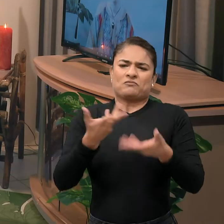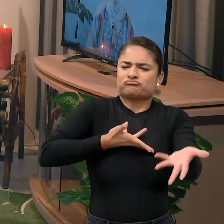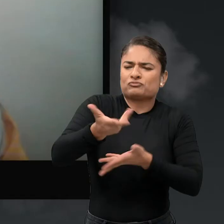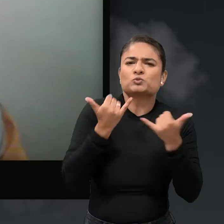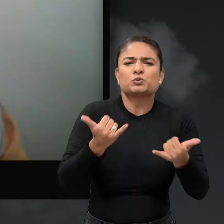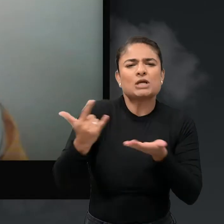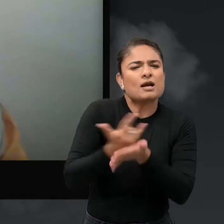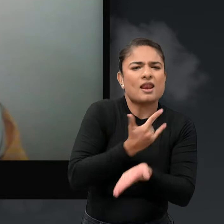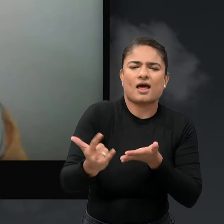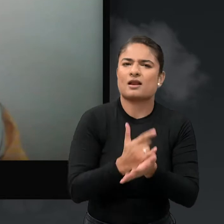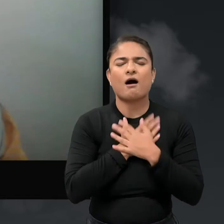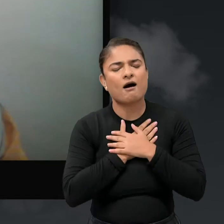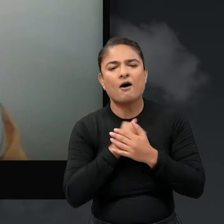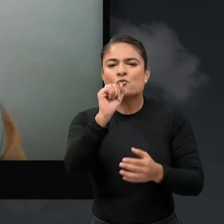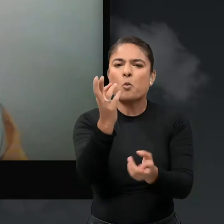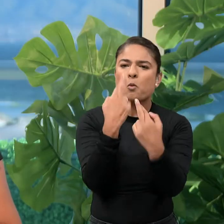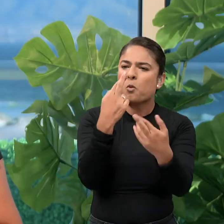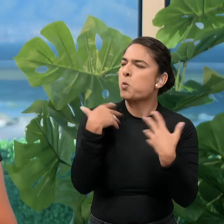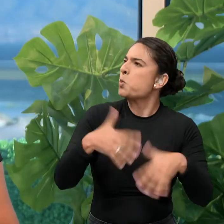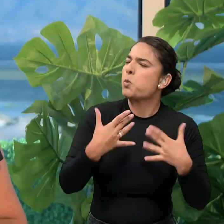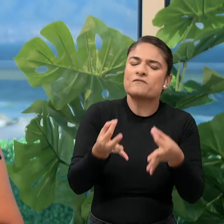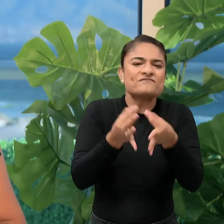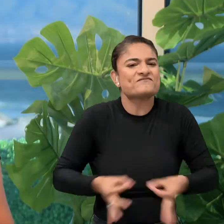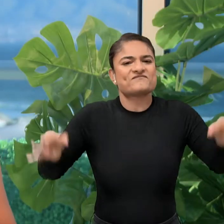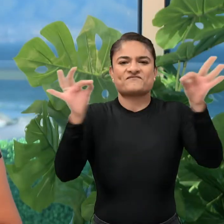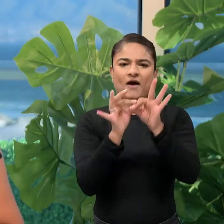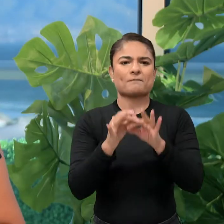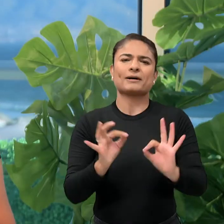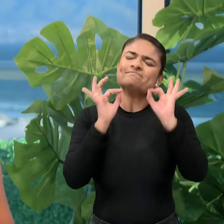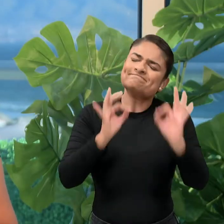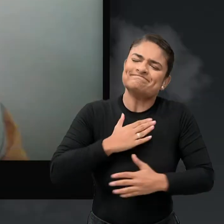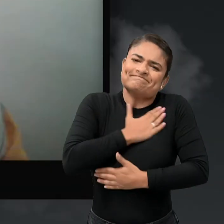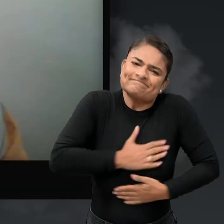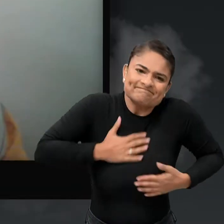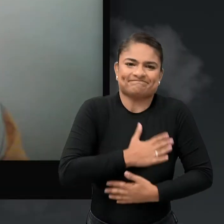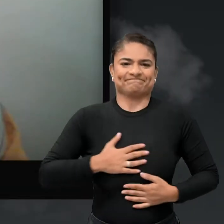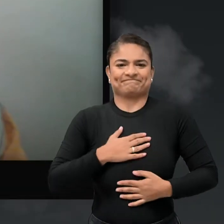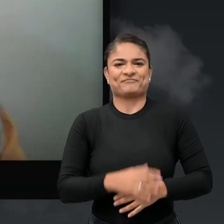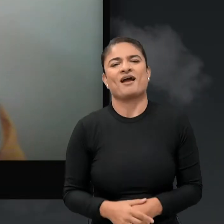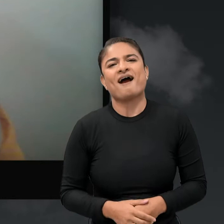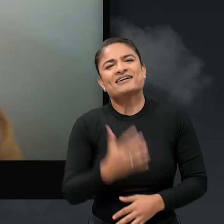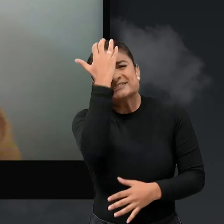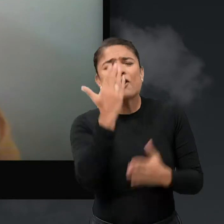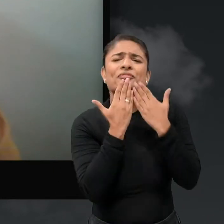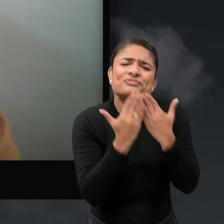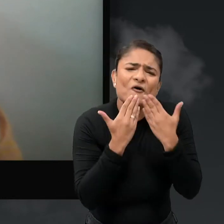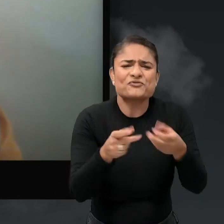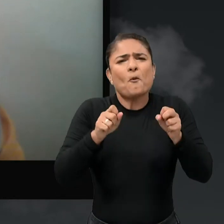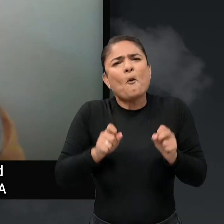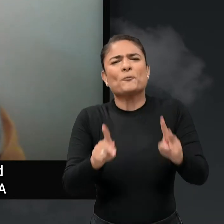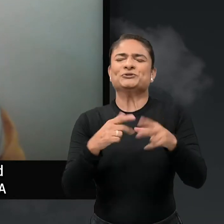today, and for your valuable input. It's been absolutely fantastic to speak with you. Thanks, Taryn. This has been so much